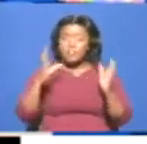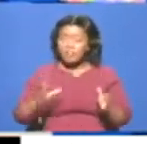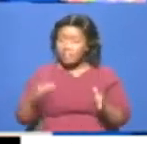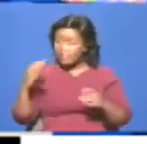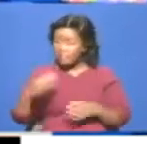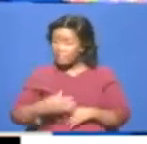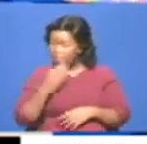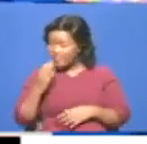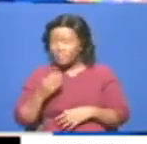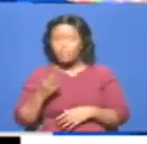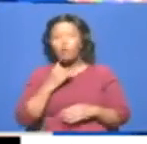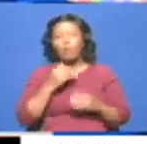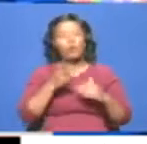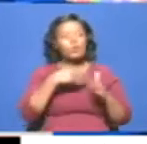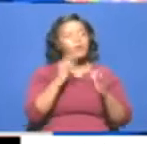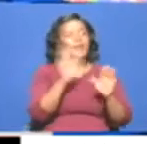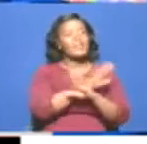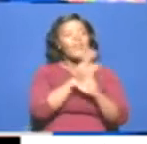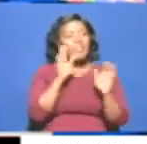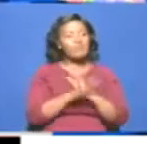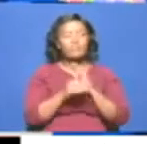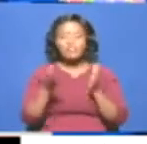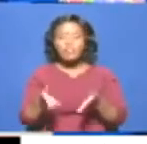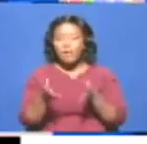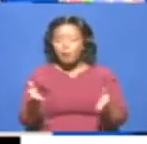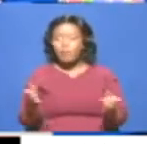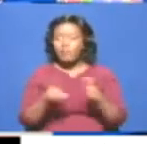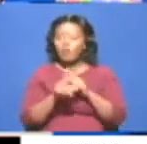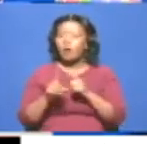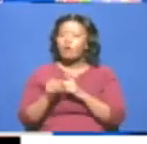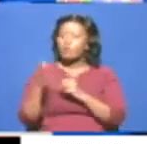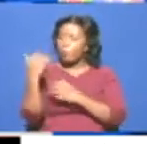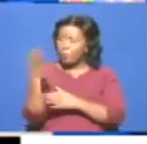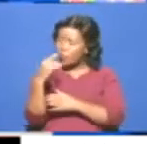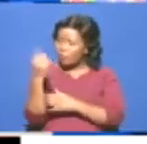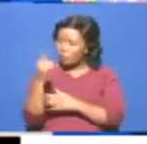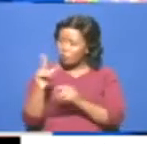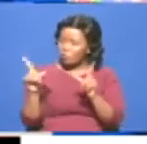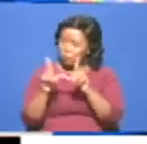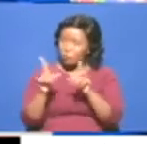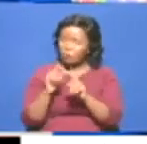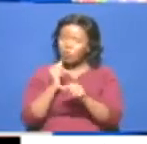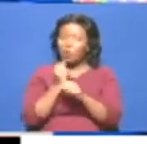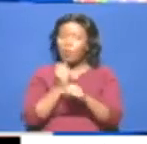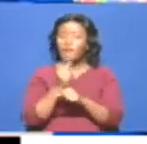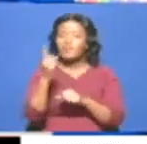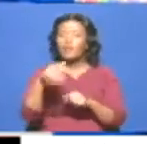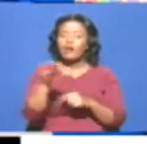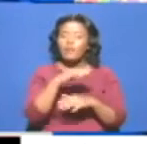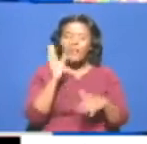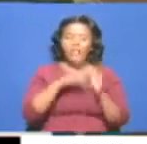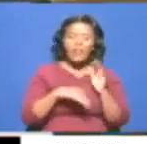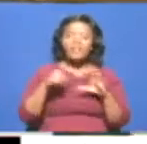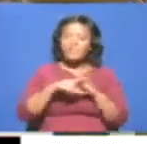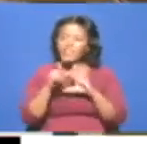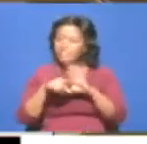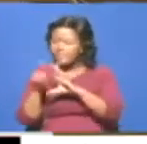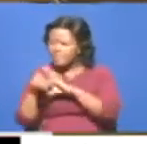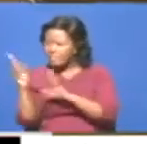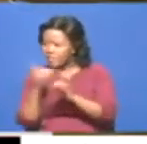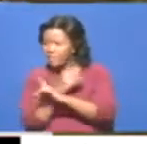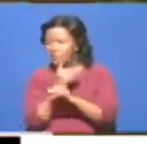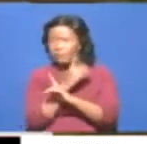place. You present your papers and they're worked on in one place, as opposed to hopping from one office to the other. More